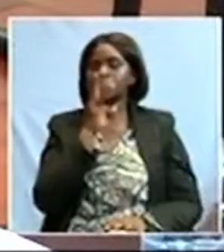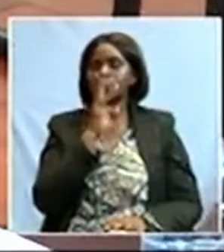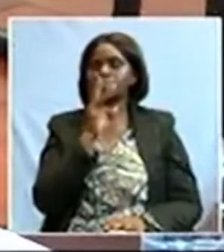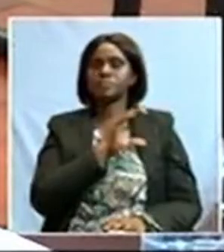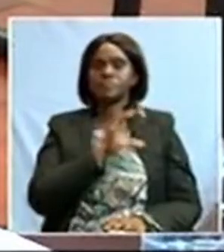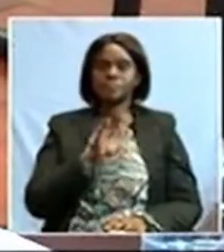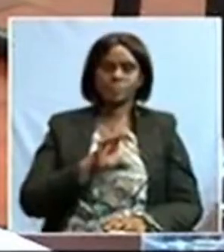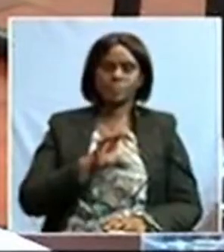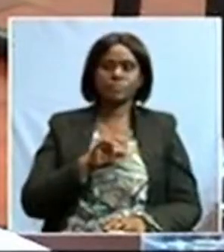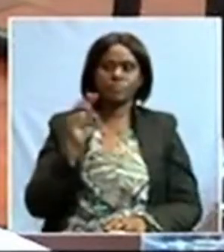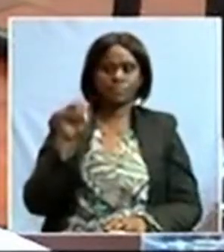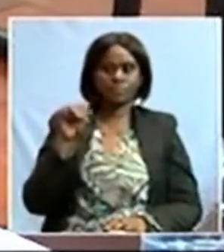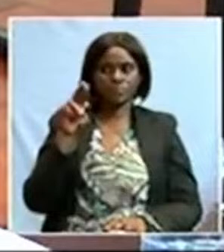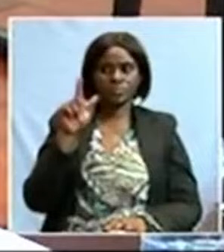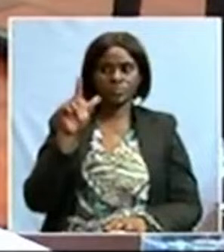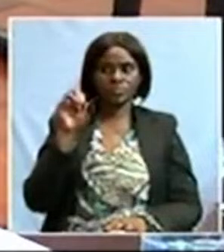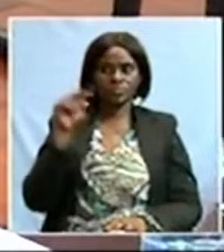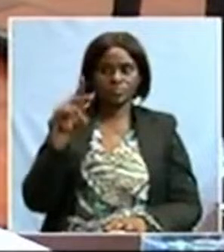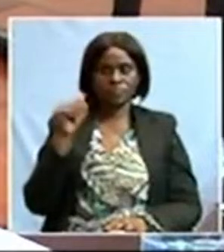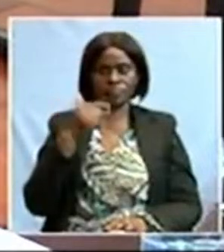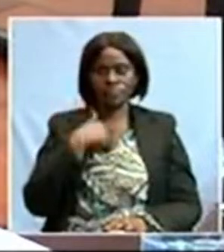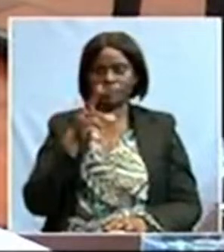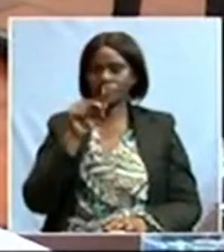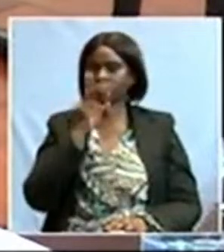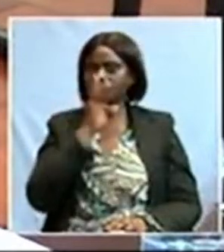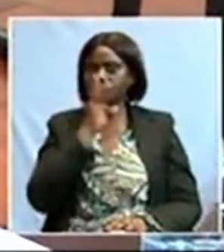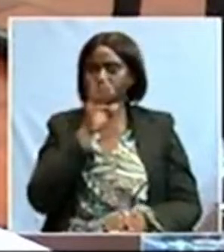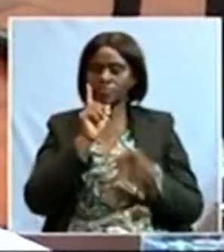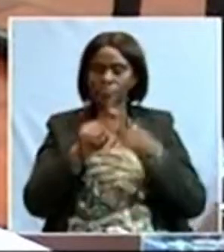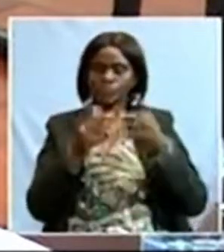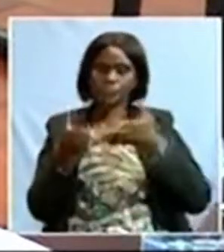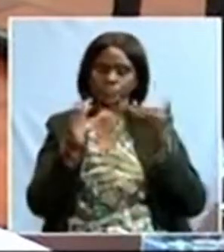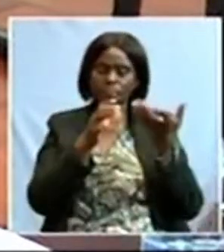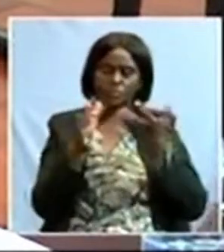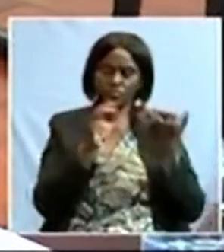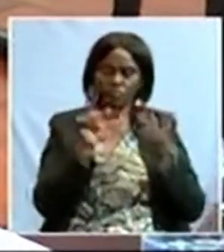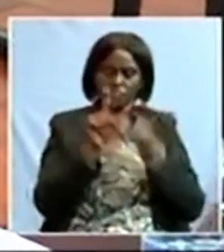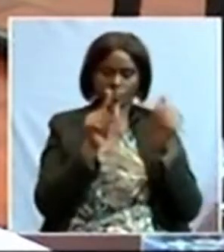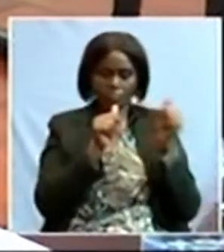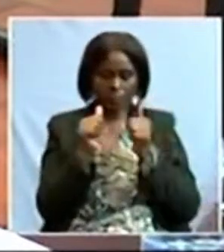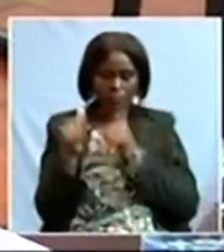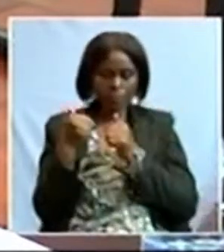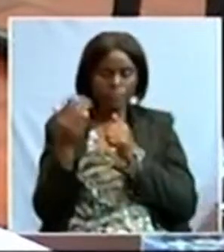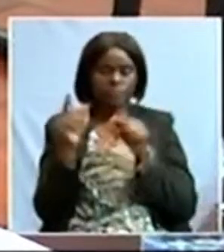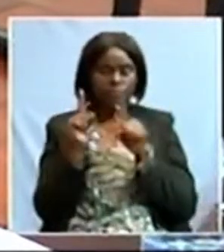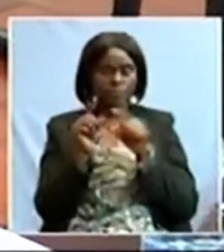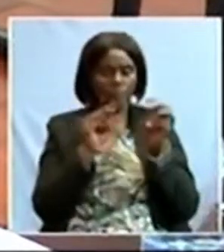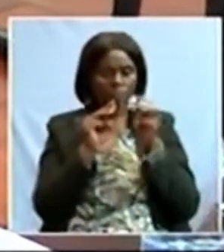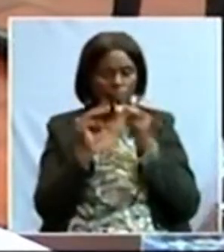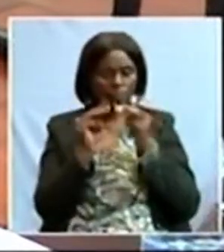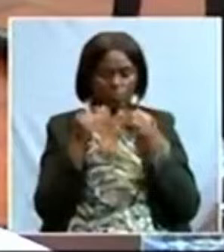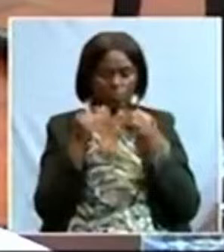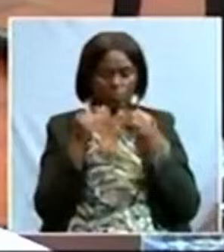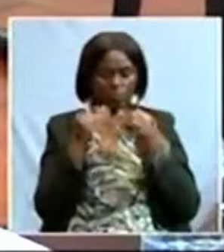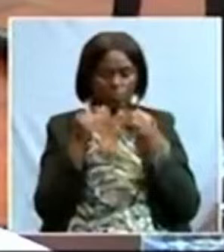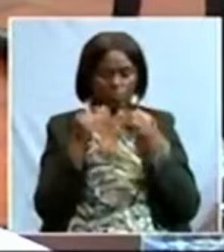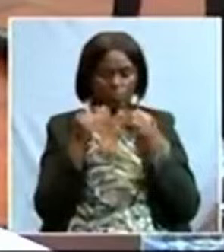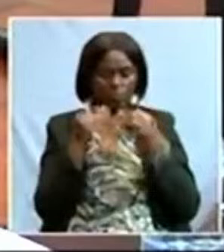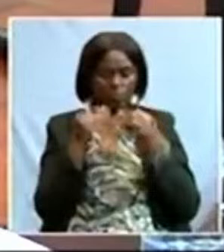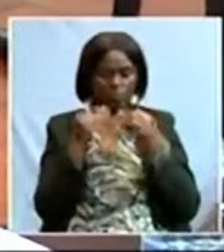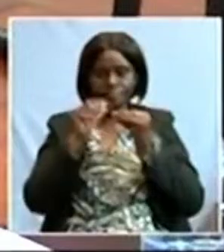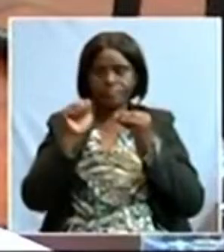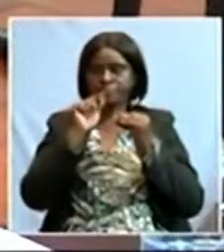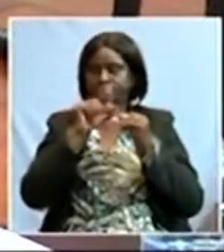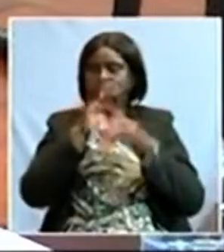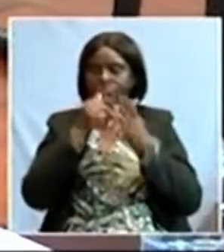Sewerage Company, leading to no supply of water to the hydrants. Action taken. Management would like to state that